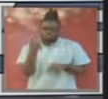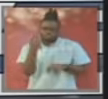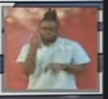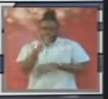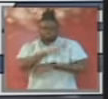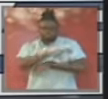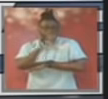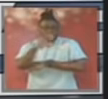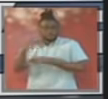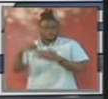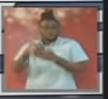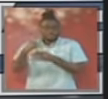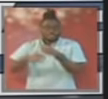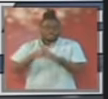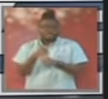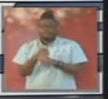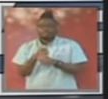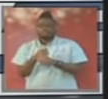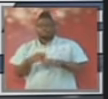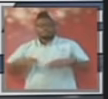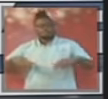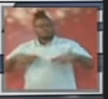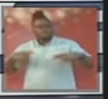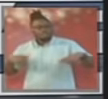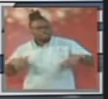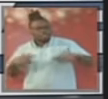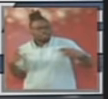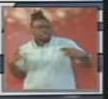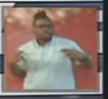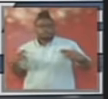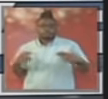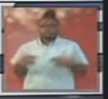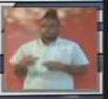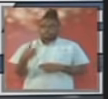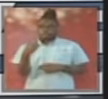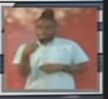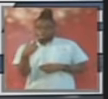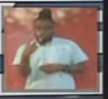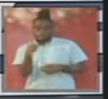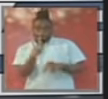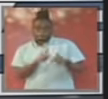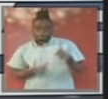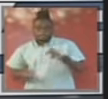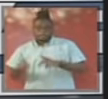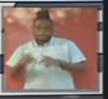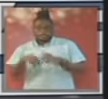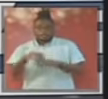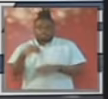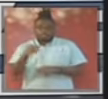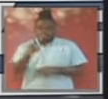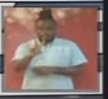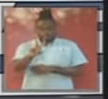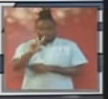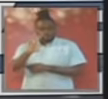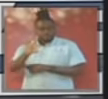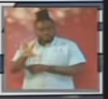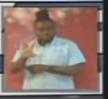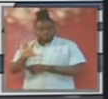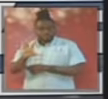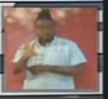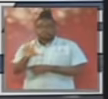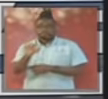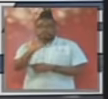holidays. It is important to note that 2 of the persons out of the 25 are hospitalized at the